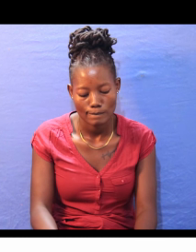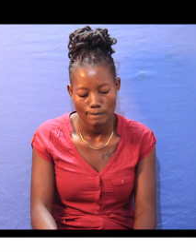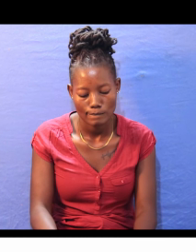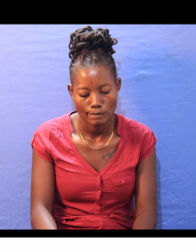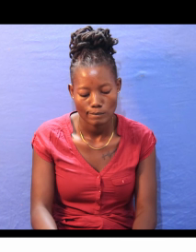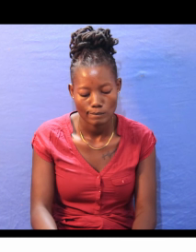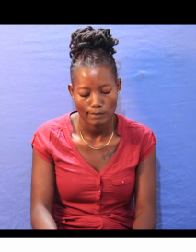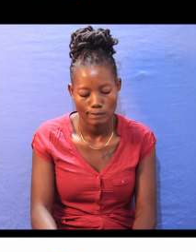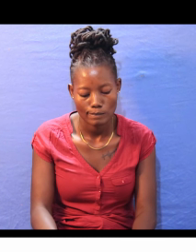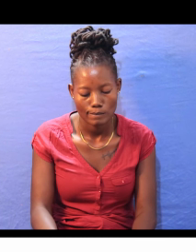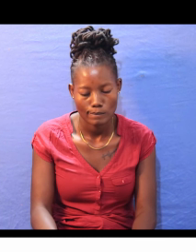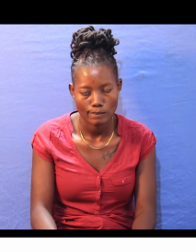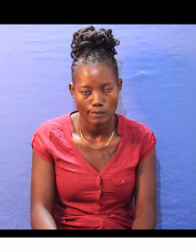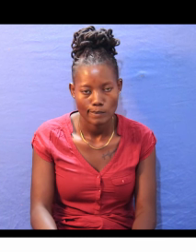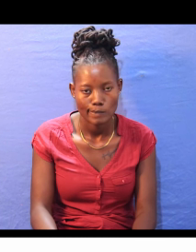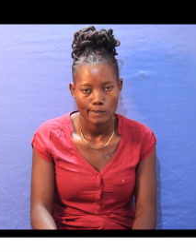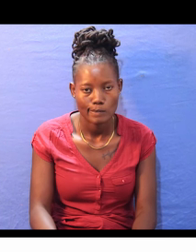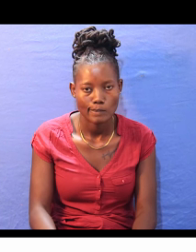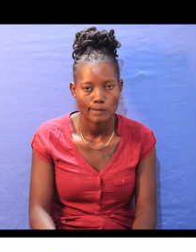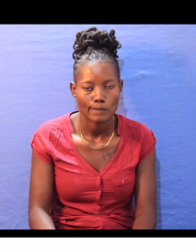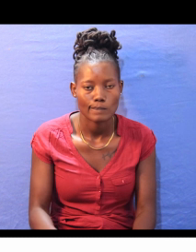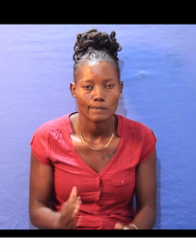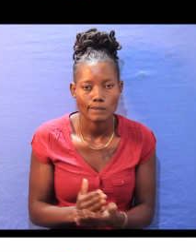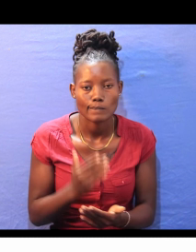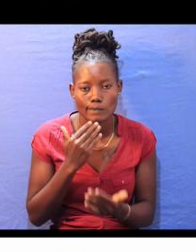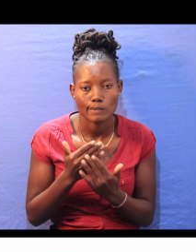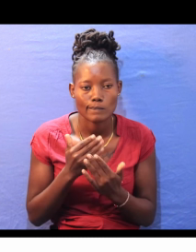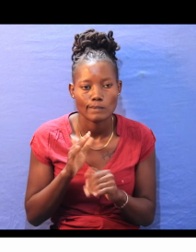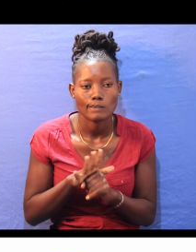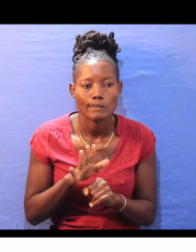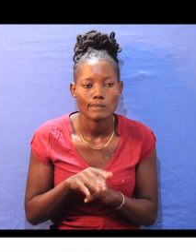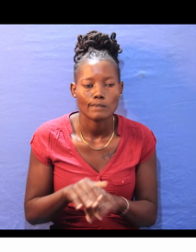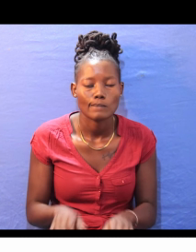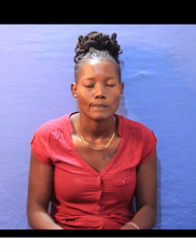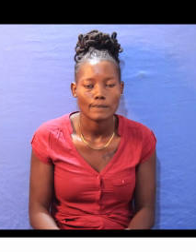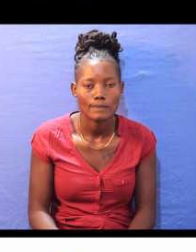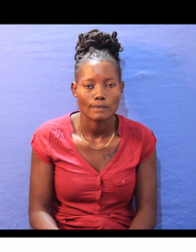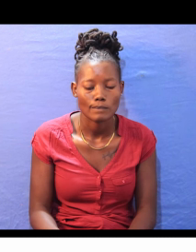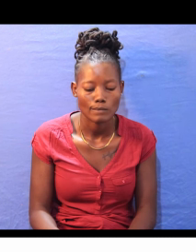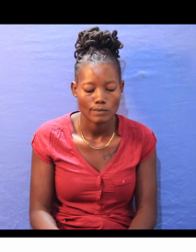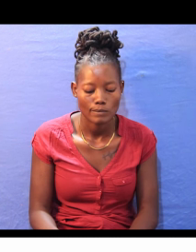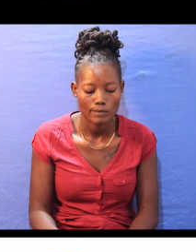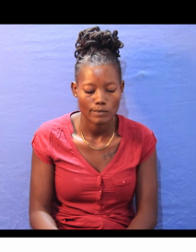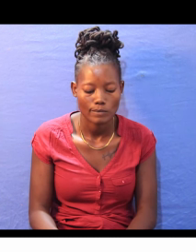All right. We thank you so much. In case of anything, we'll reach out.